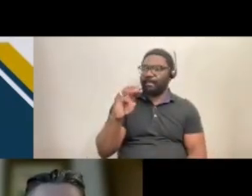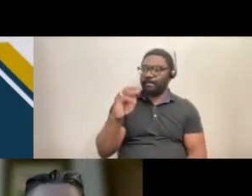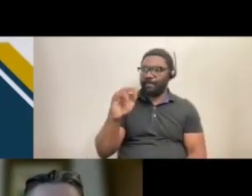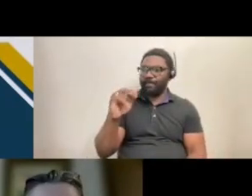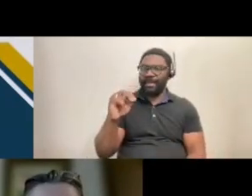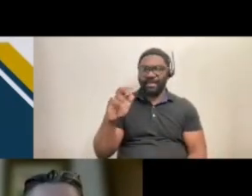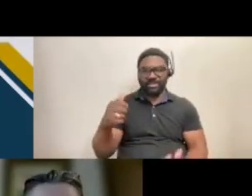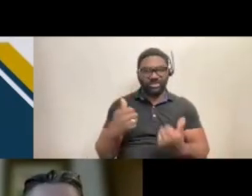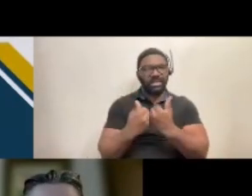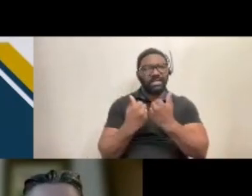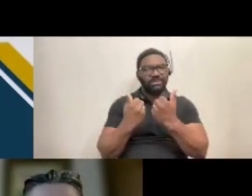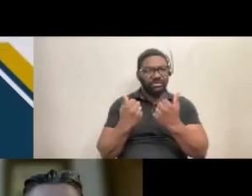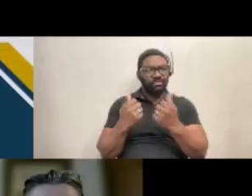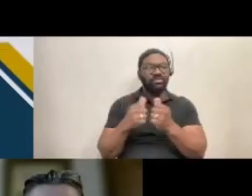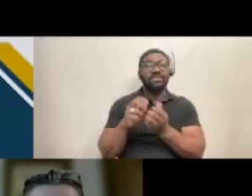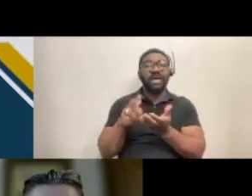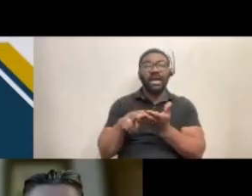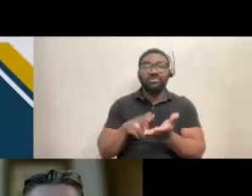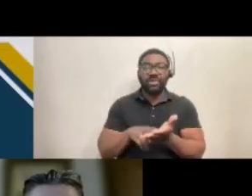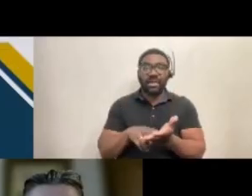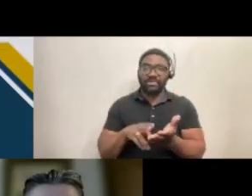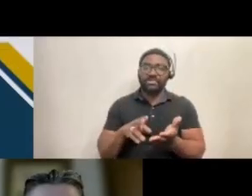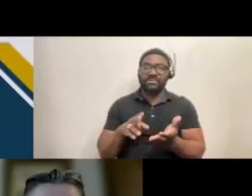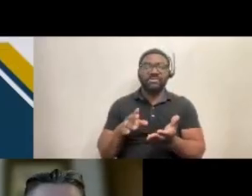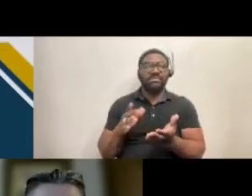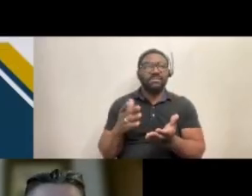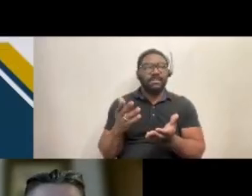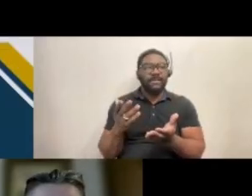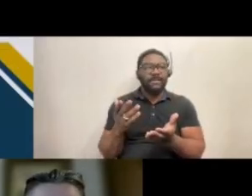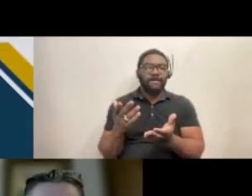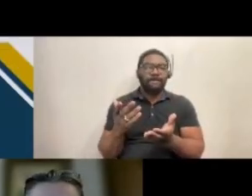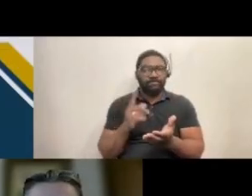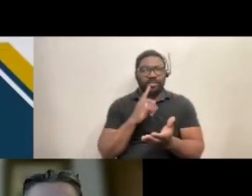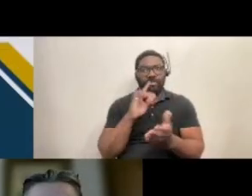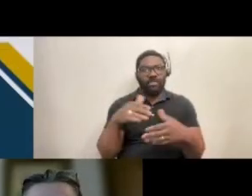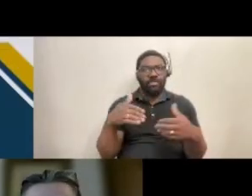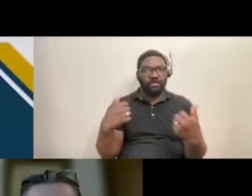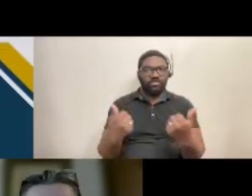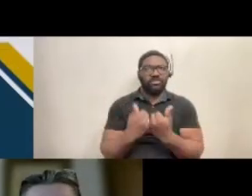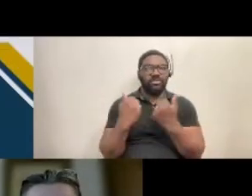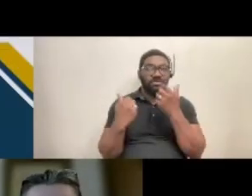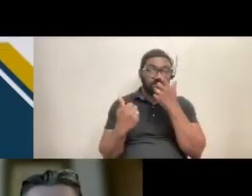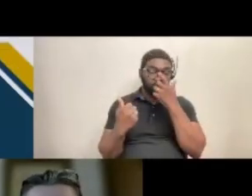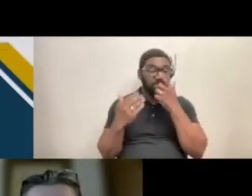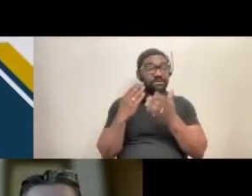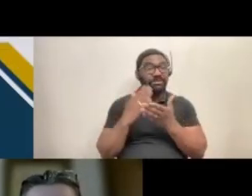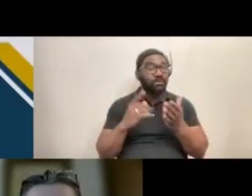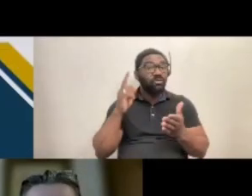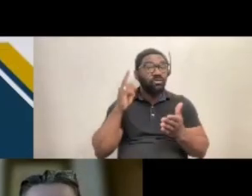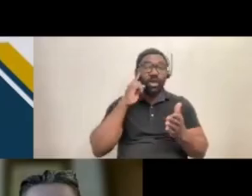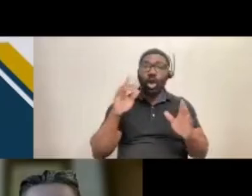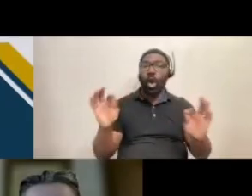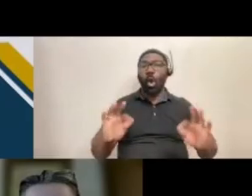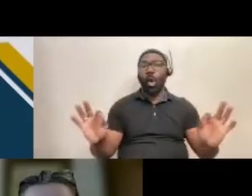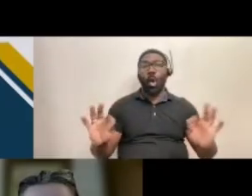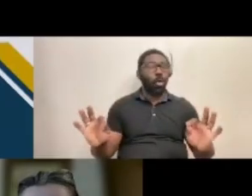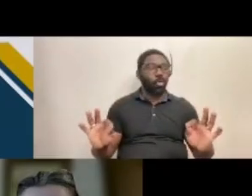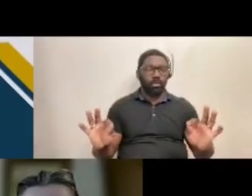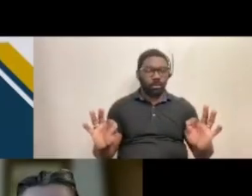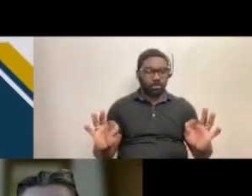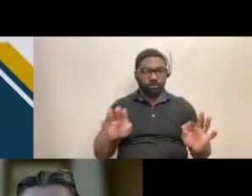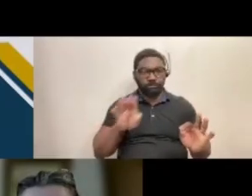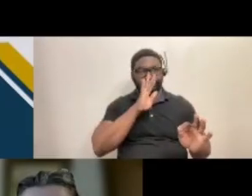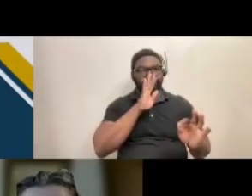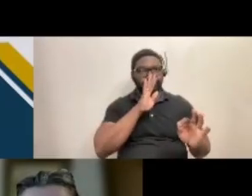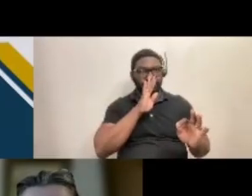contracting piece, which was really challenging. A lot of things that you would think that would be very effortless were not. One of the things